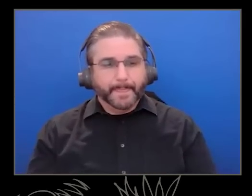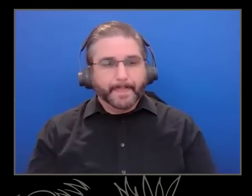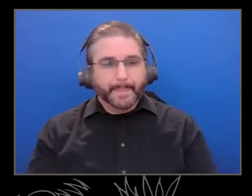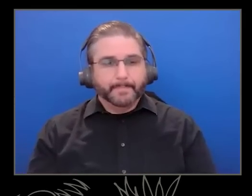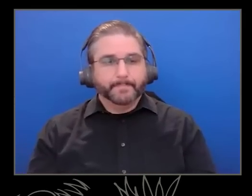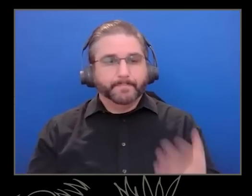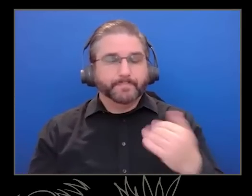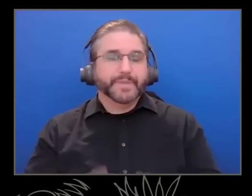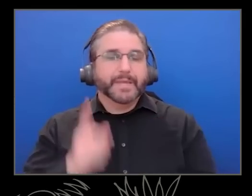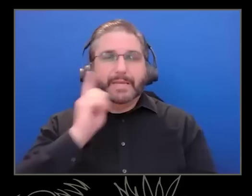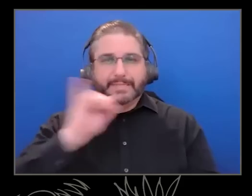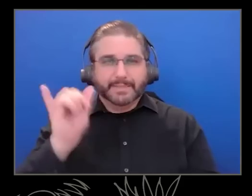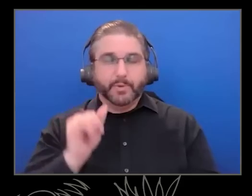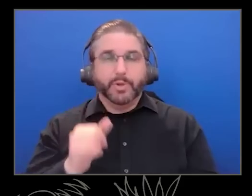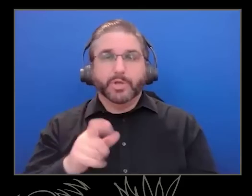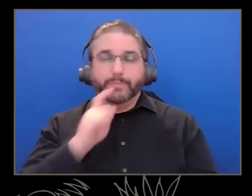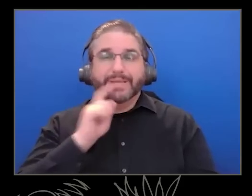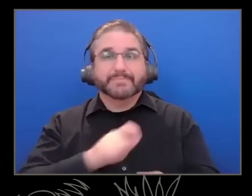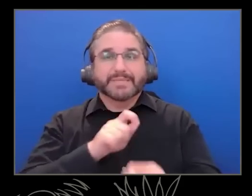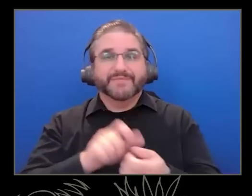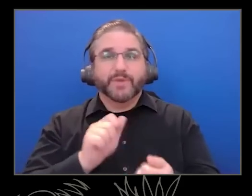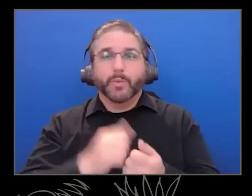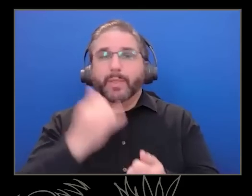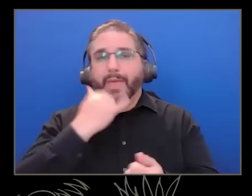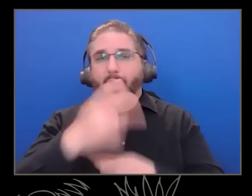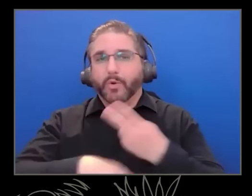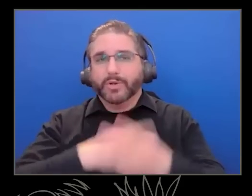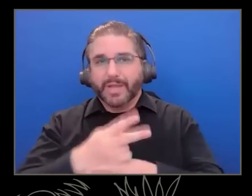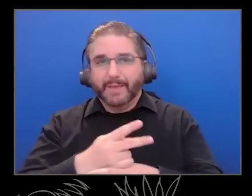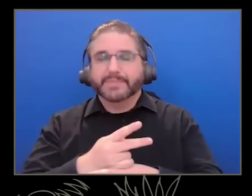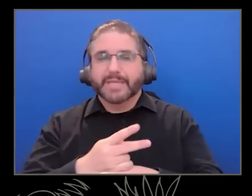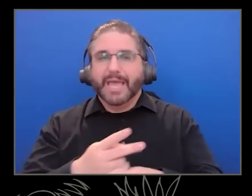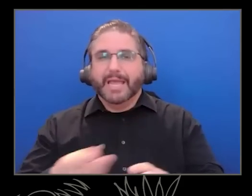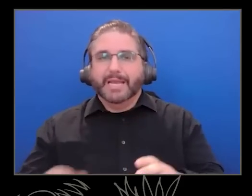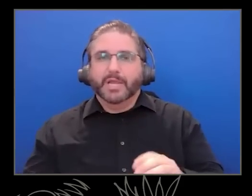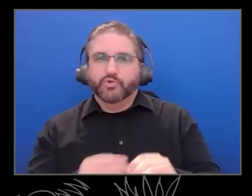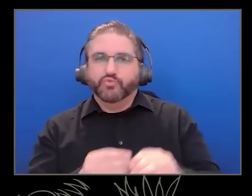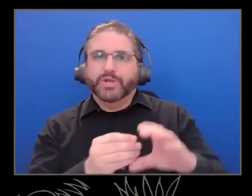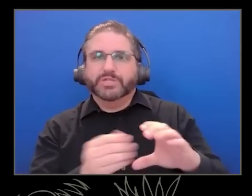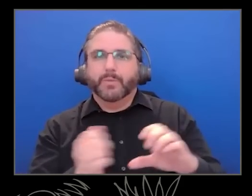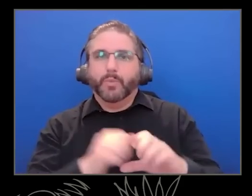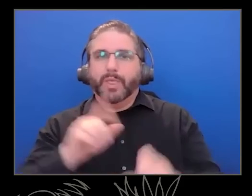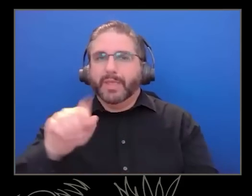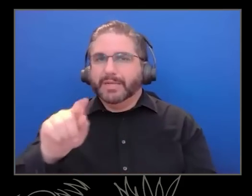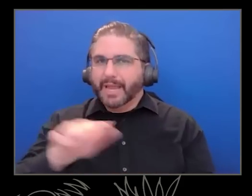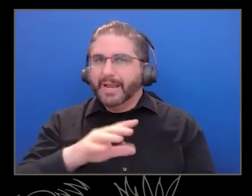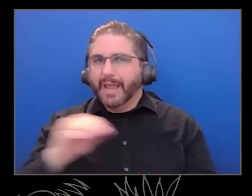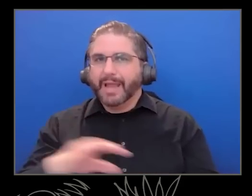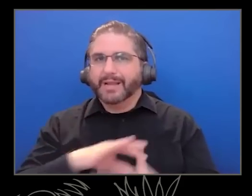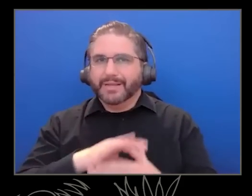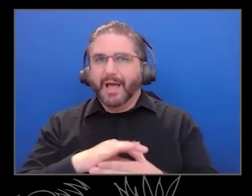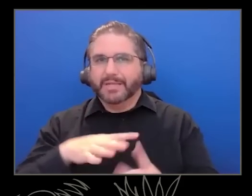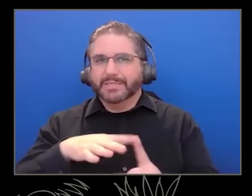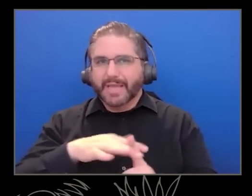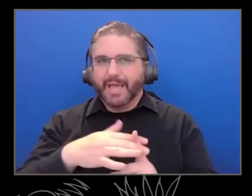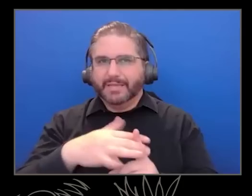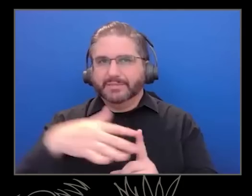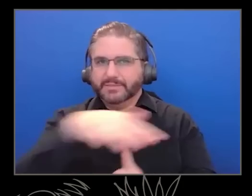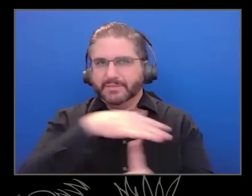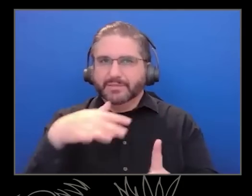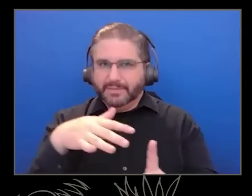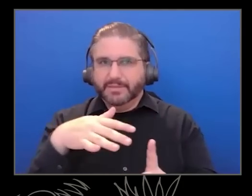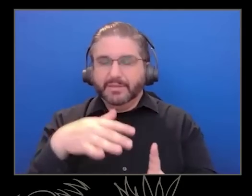In a similar vein, be specific with your error types and enrich them with data and context. So as you encounter